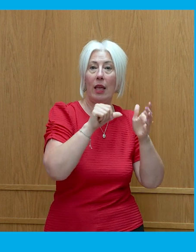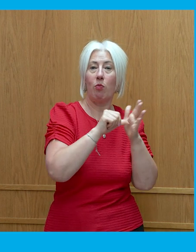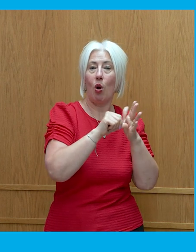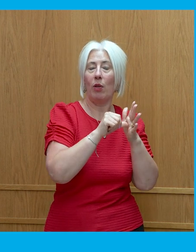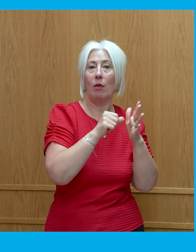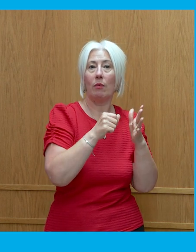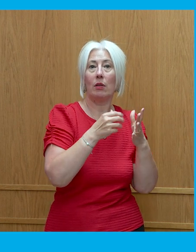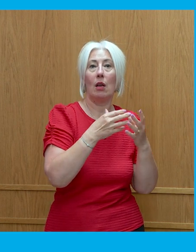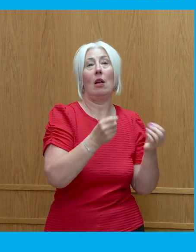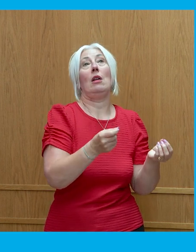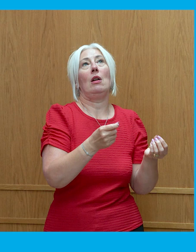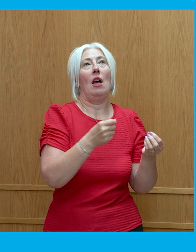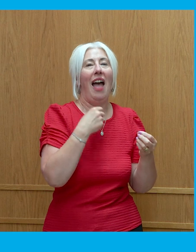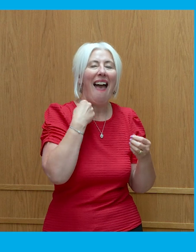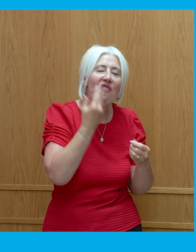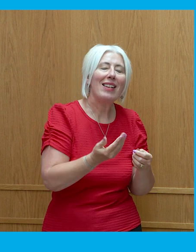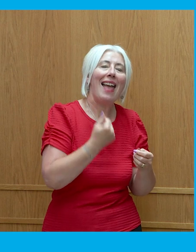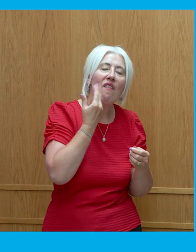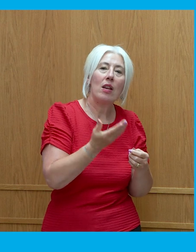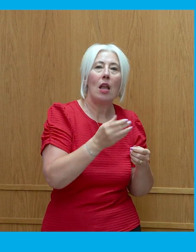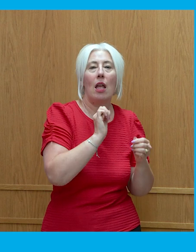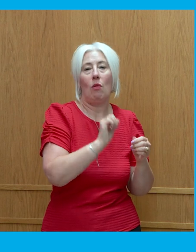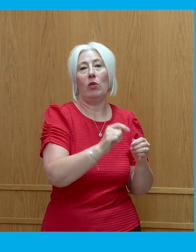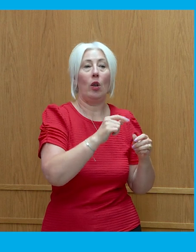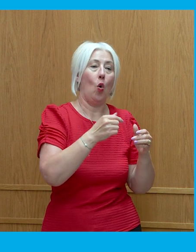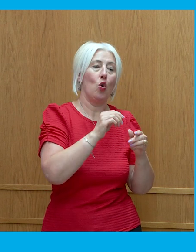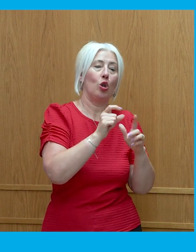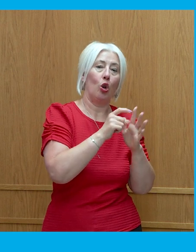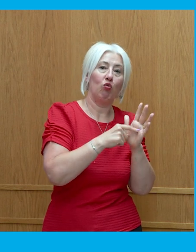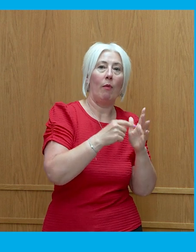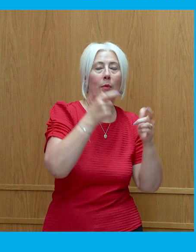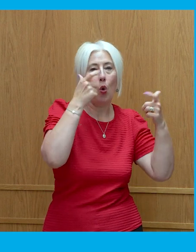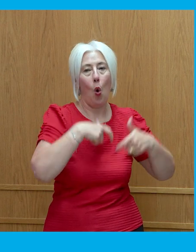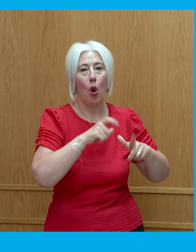about Trump in court. Right. Well, I think the legal problems are part of the reason why he's running.